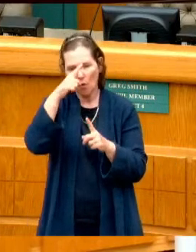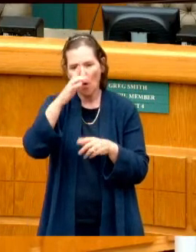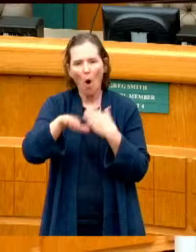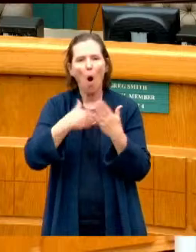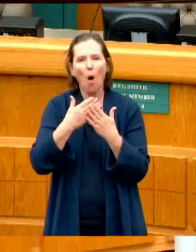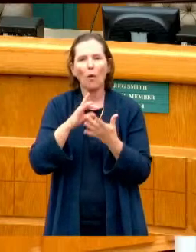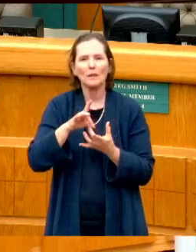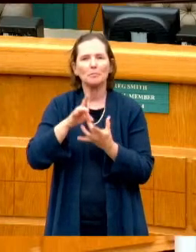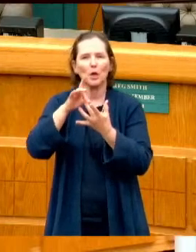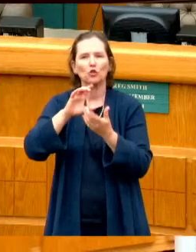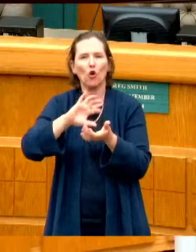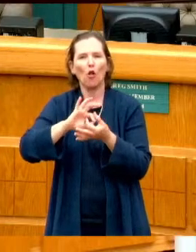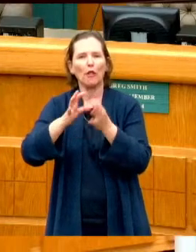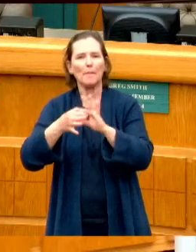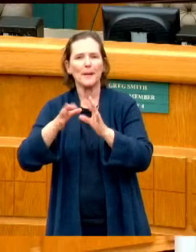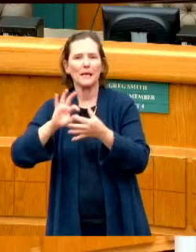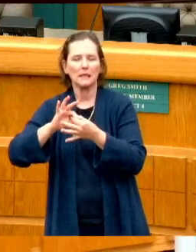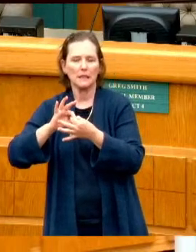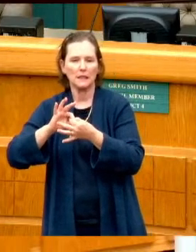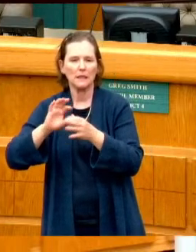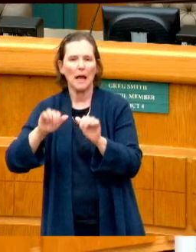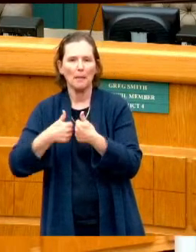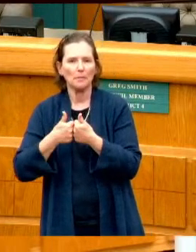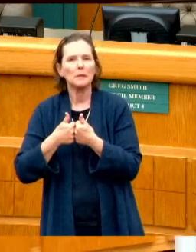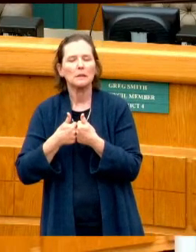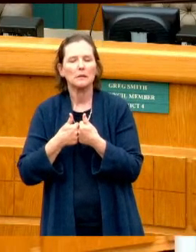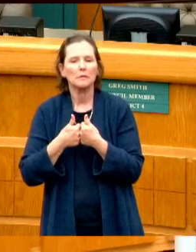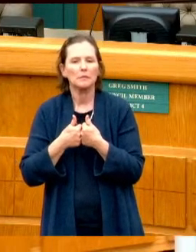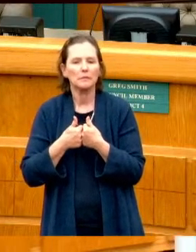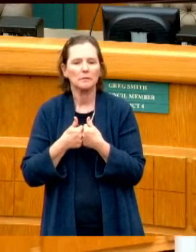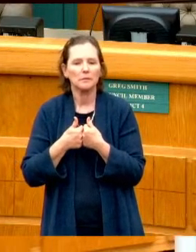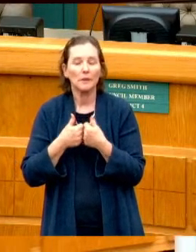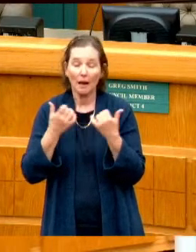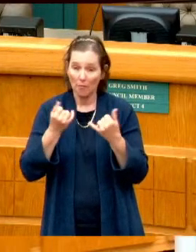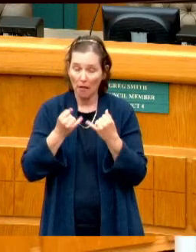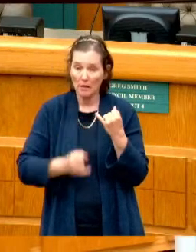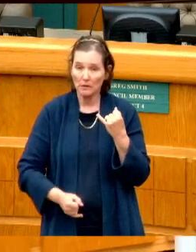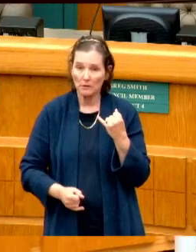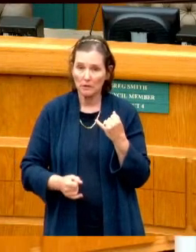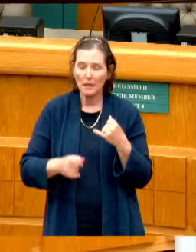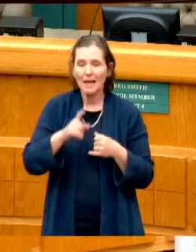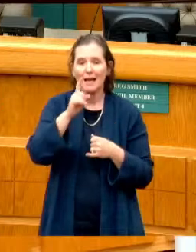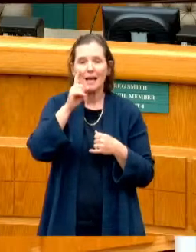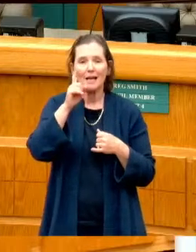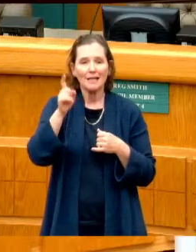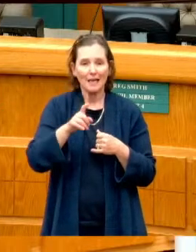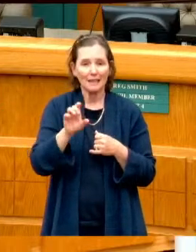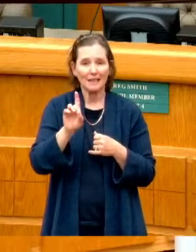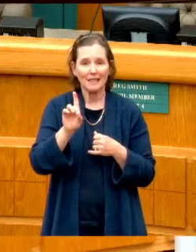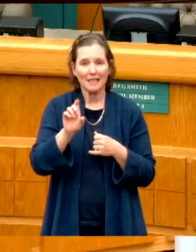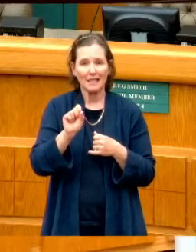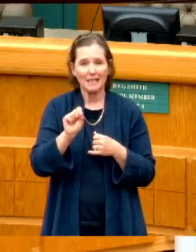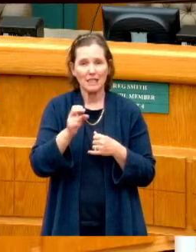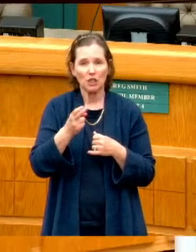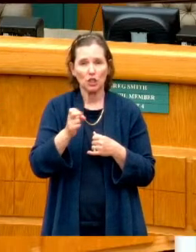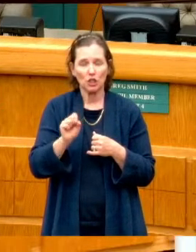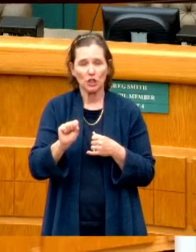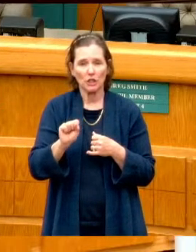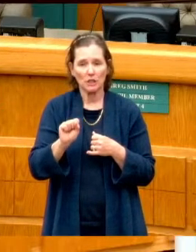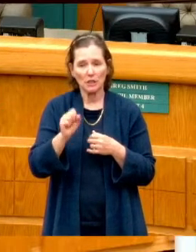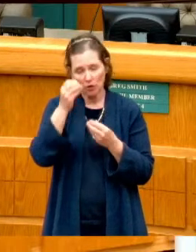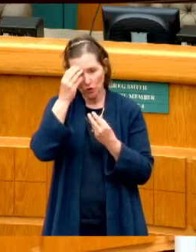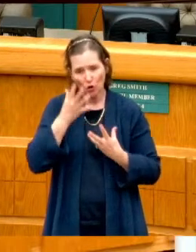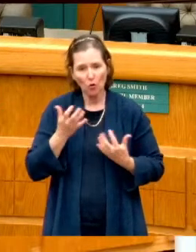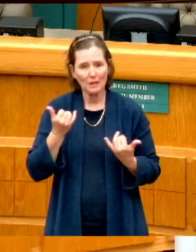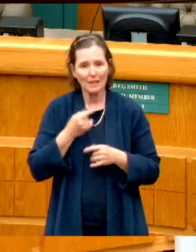weeks. In closing, the Texas Department of State Health Services also notified us today that we had 2